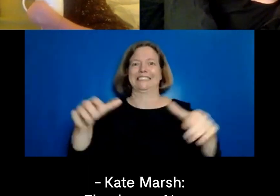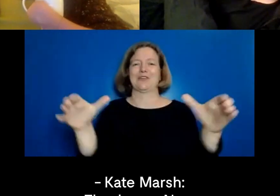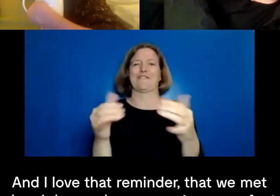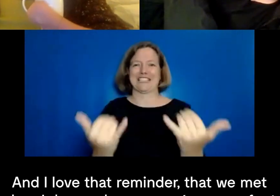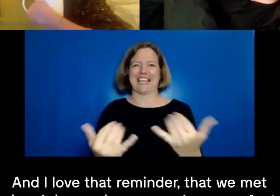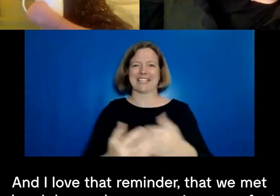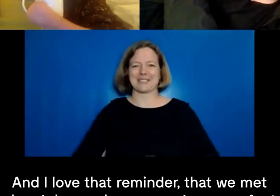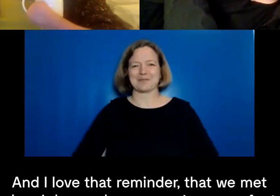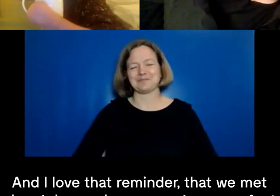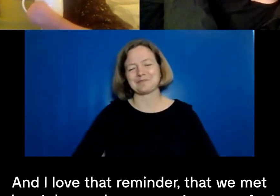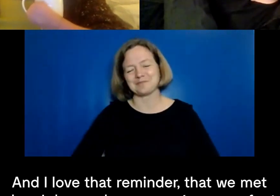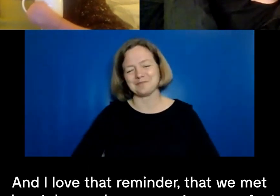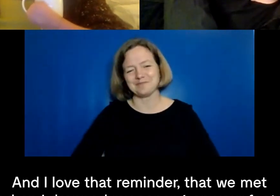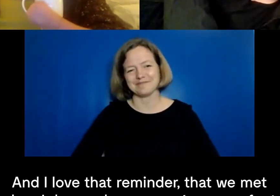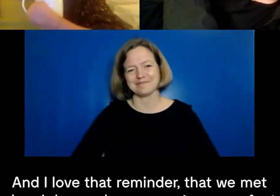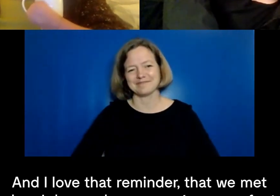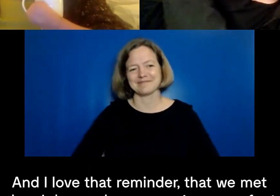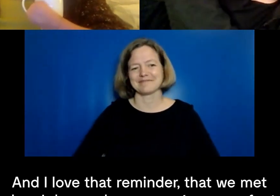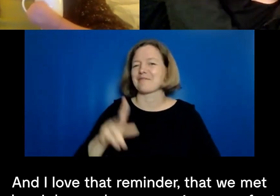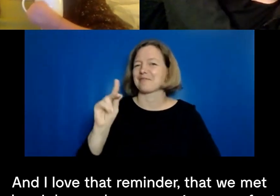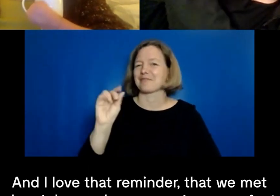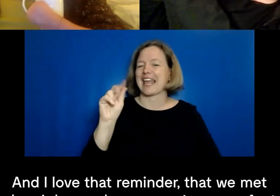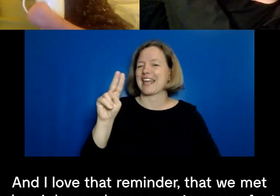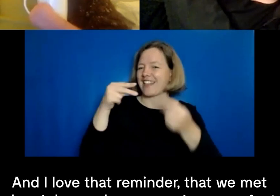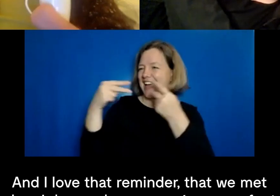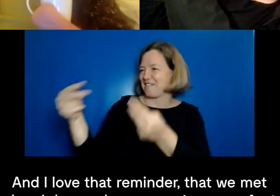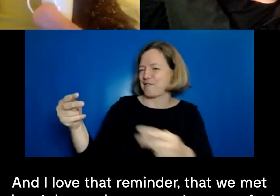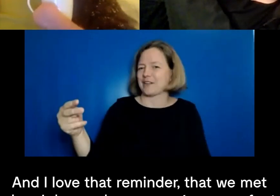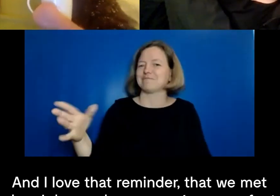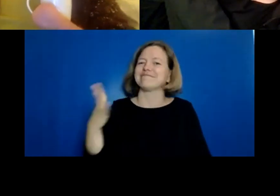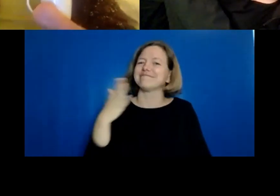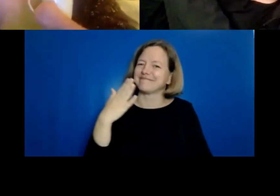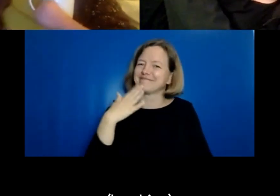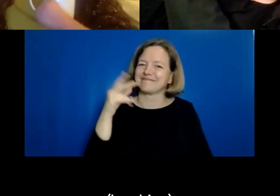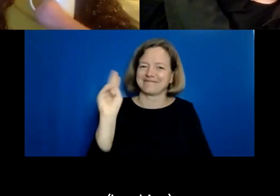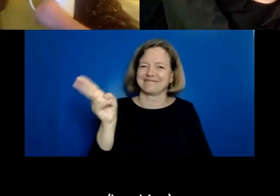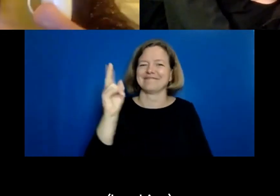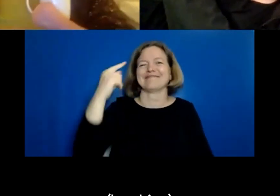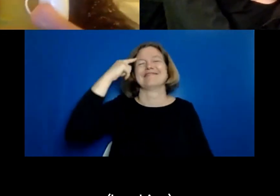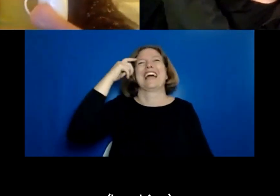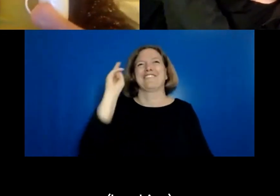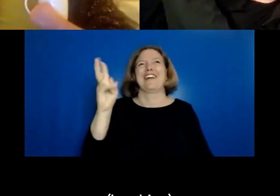Thank you, Noa. And I love that reminder that we met when I dropped my canapé on your foot.